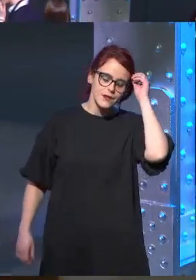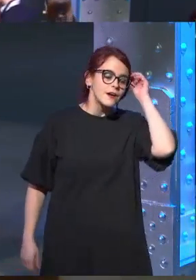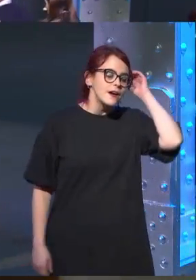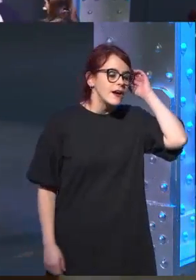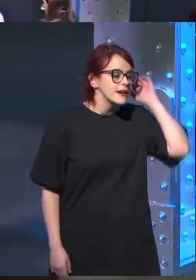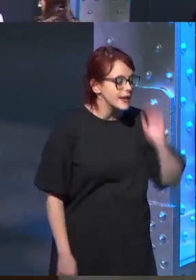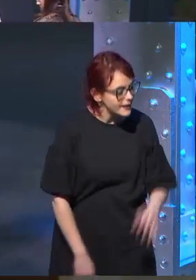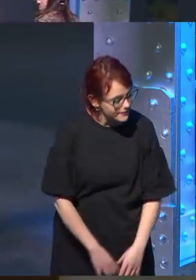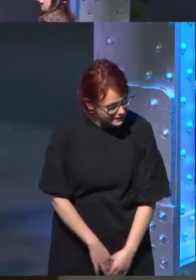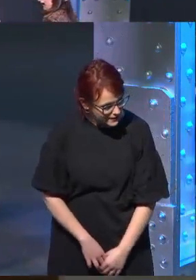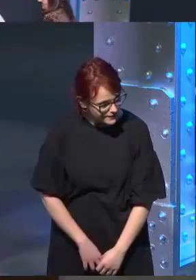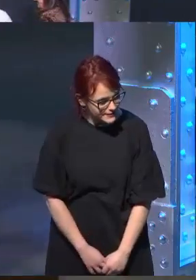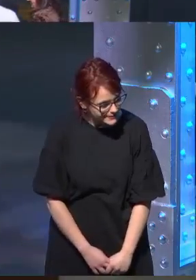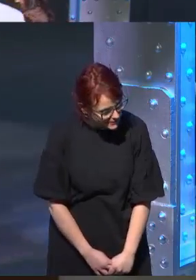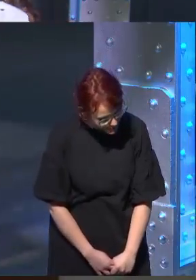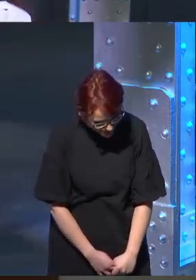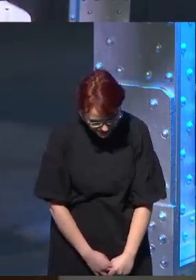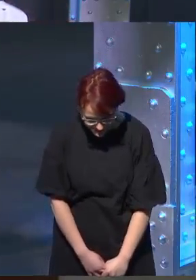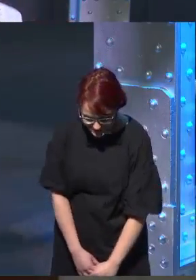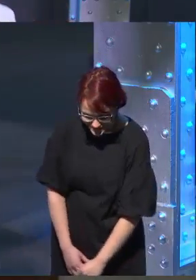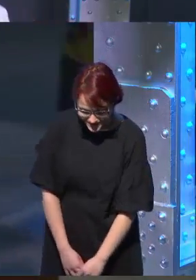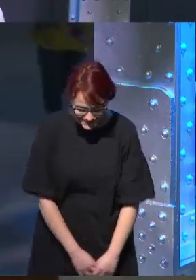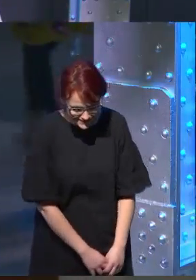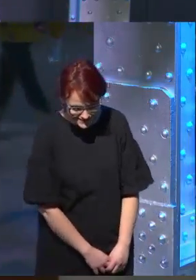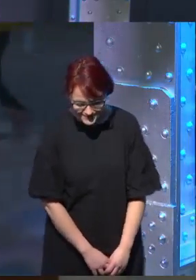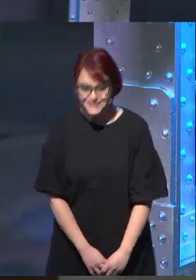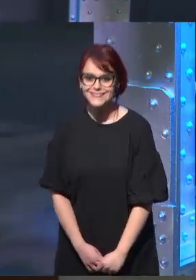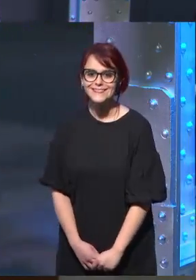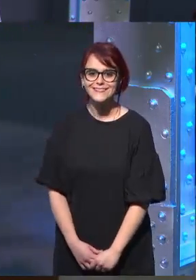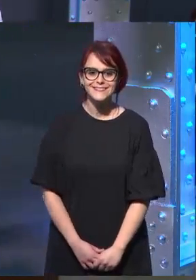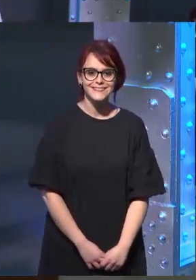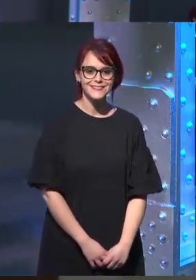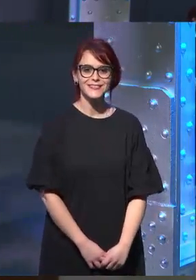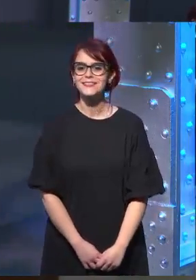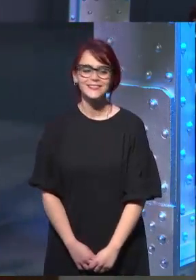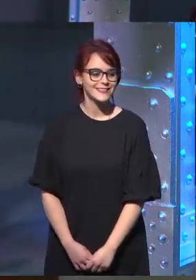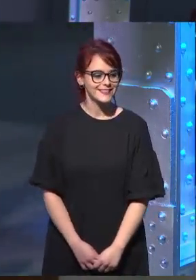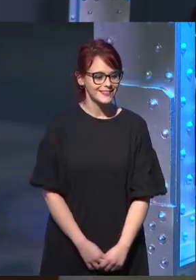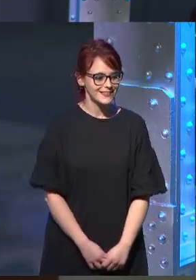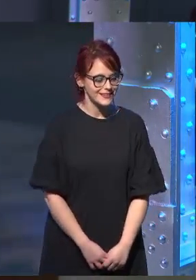Hola.